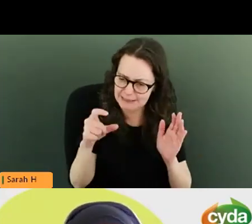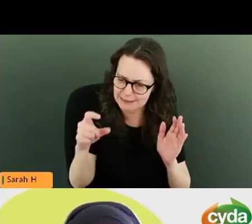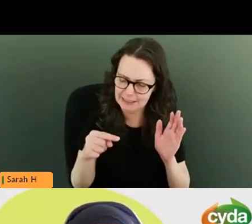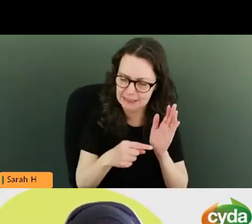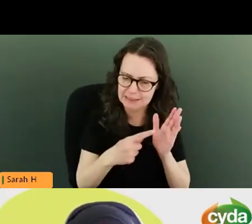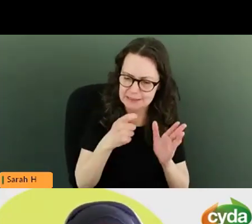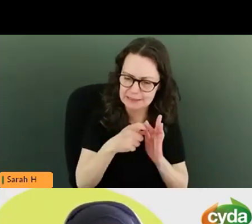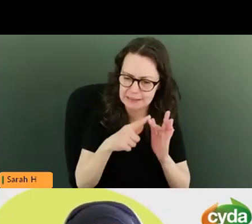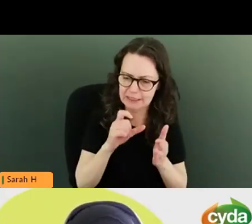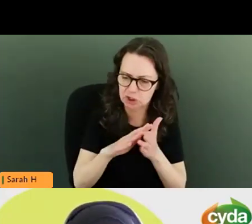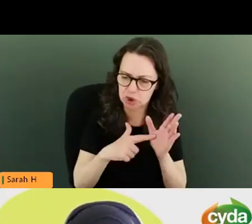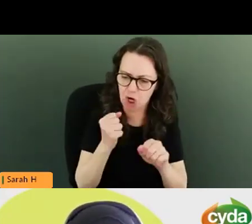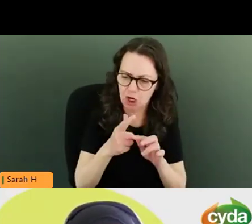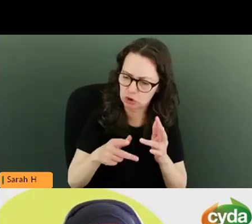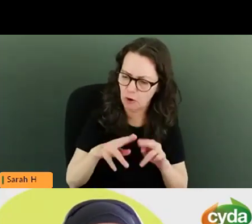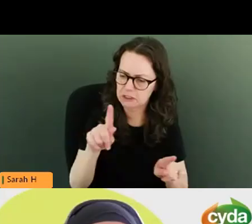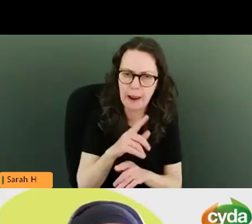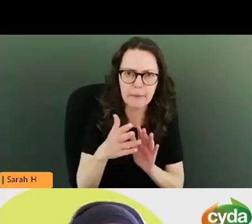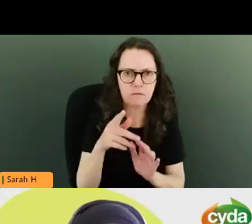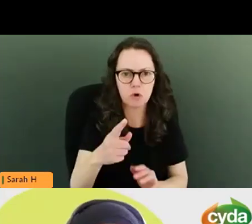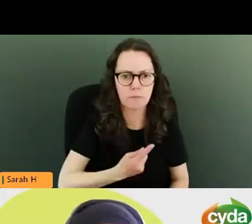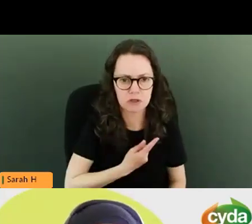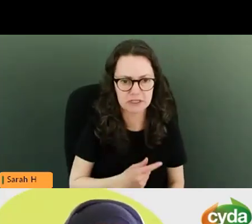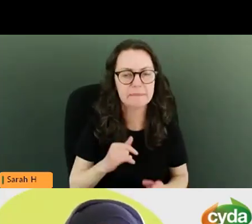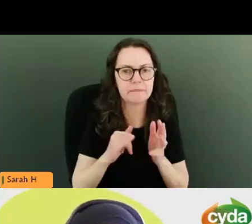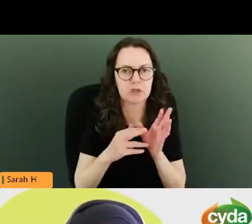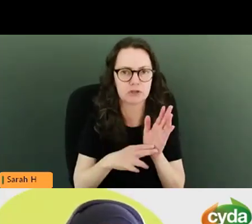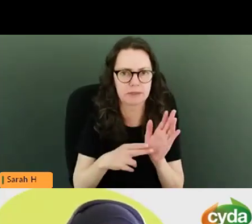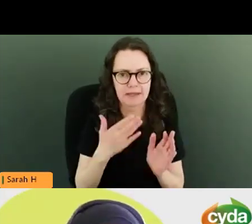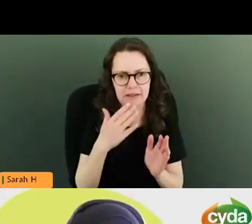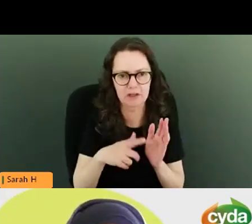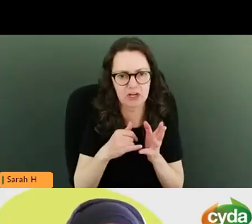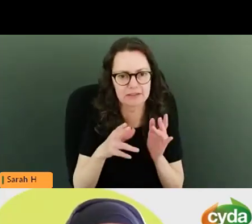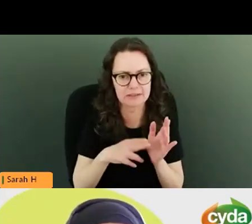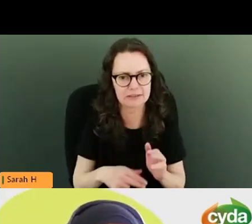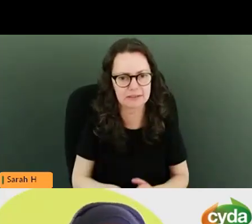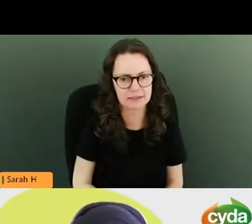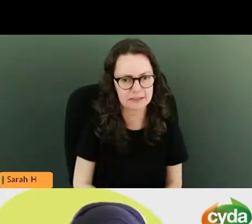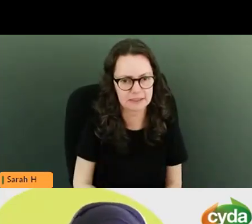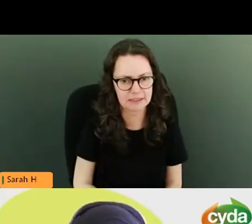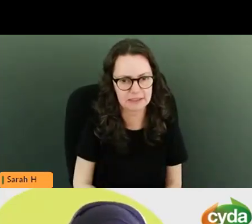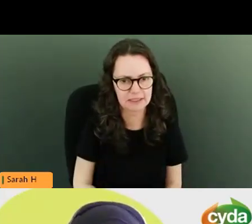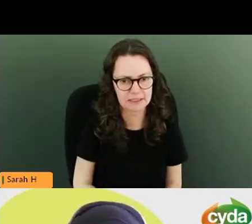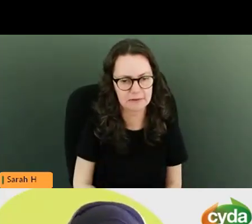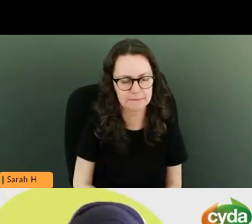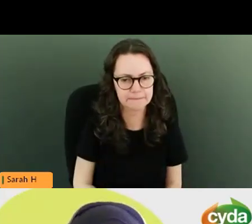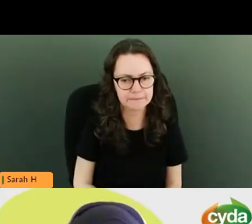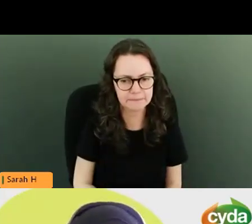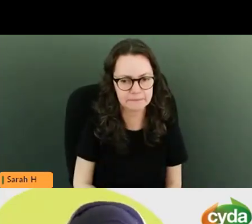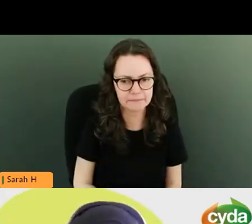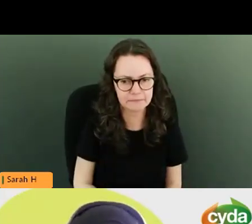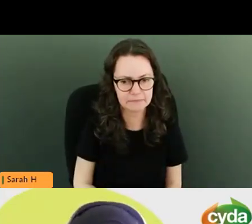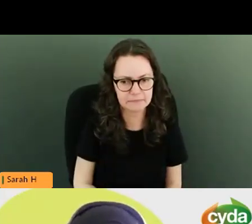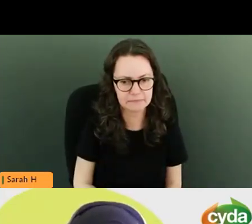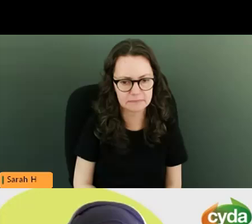your own personal journey? Summan speaking. Thanks, Jace. For me, taking